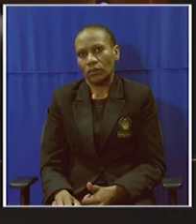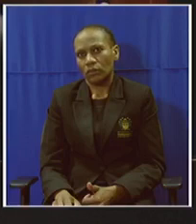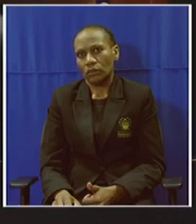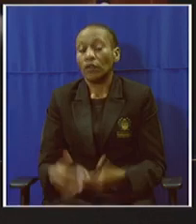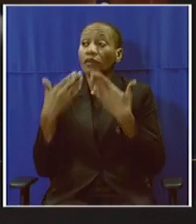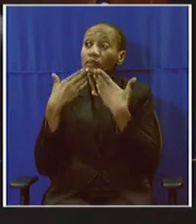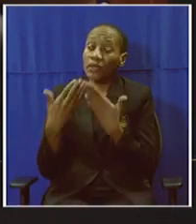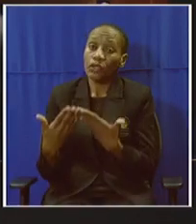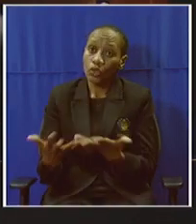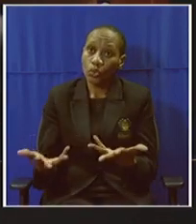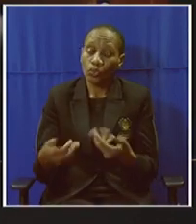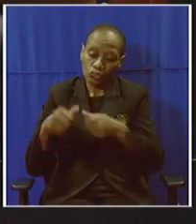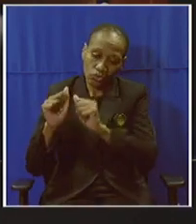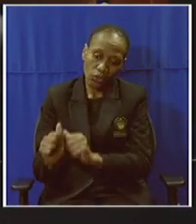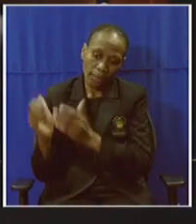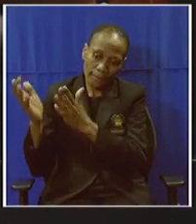Thank you, Honorable Chair.